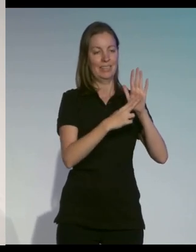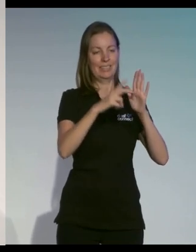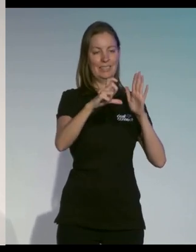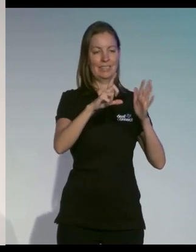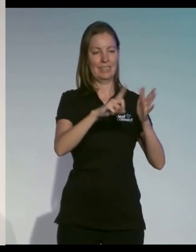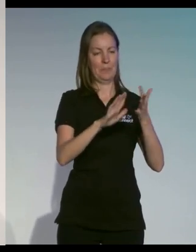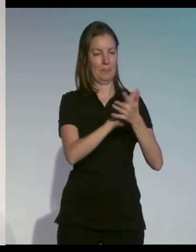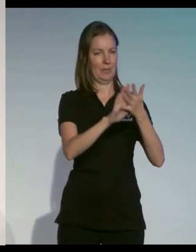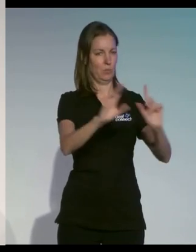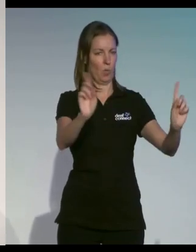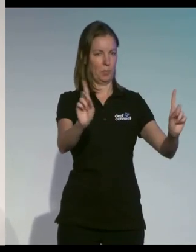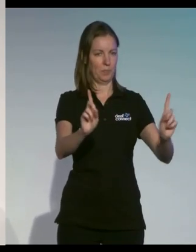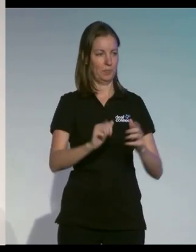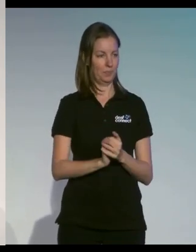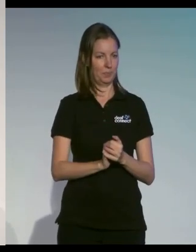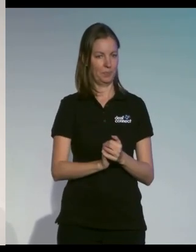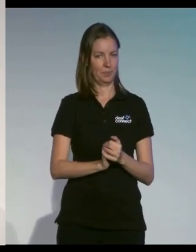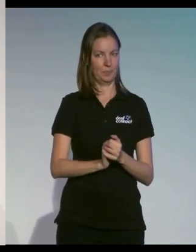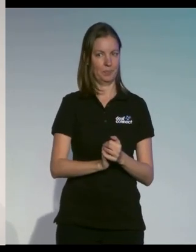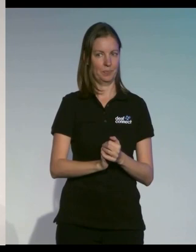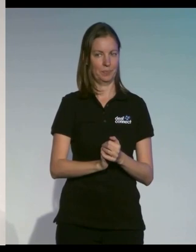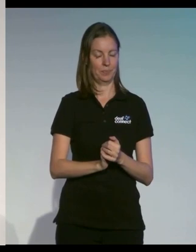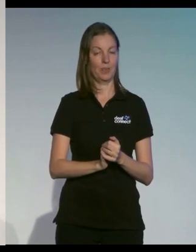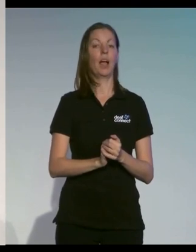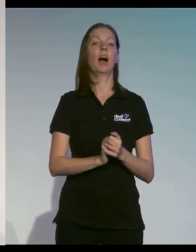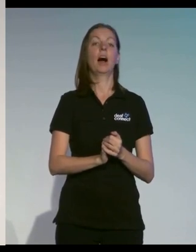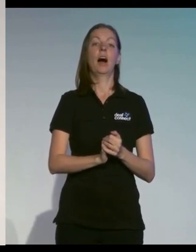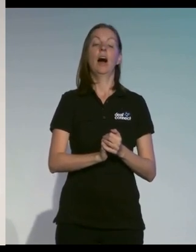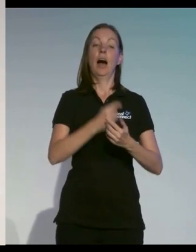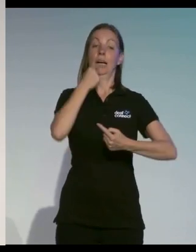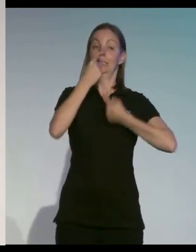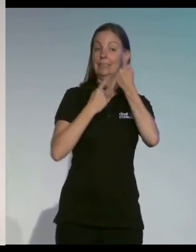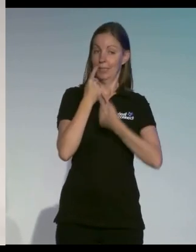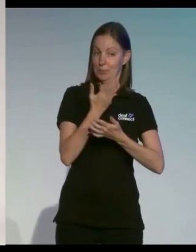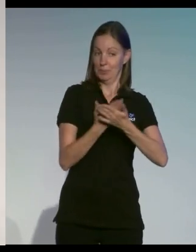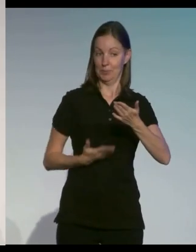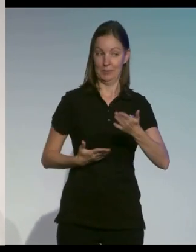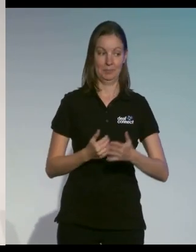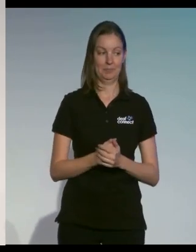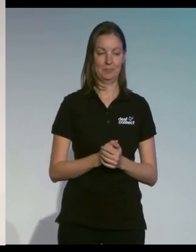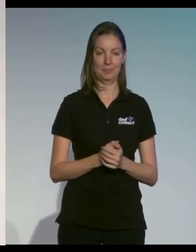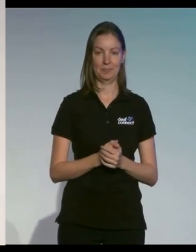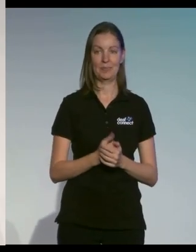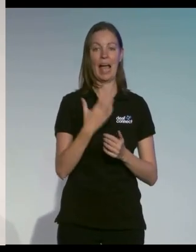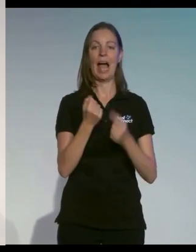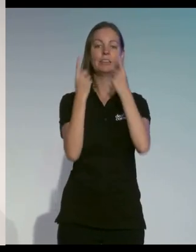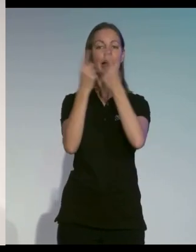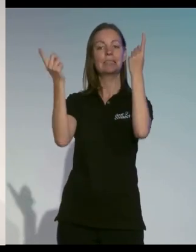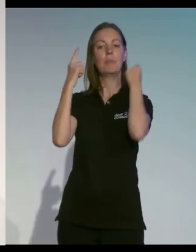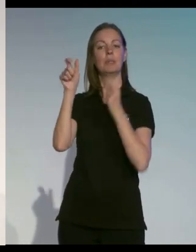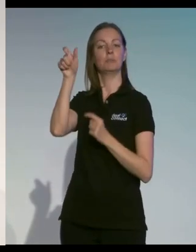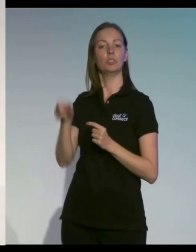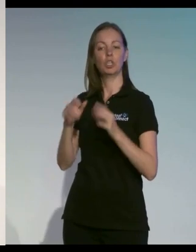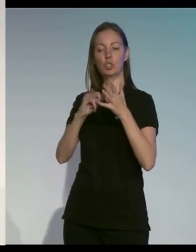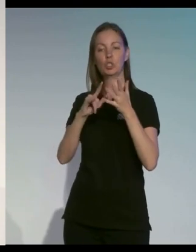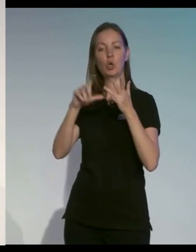D-E-M-O-S-P-R-U-D-E-N-C-E. Demos prudence, anyone heard of it? Okay, well, let me tell you a story that explains it. There was an academic, a